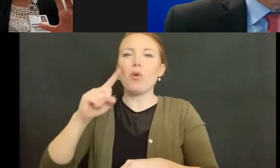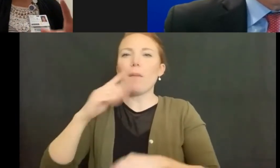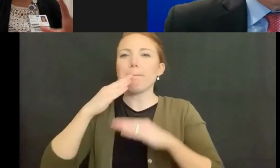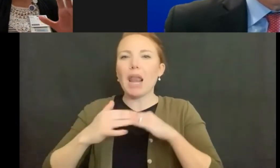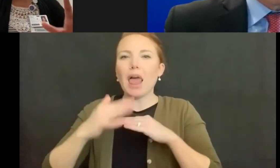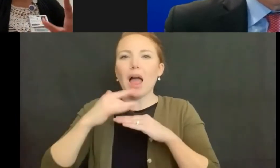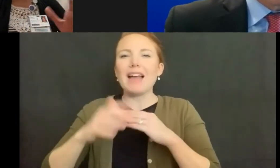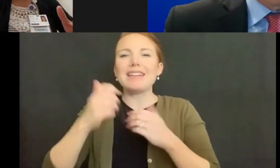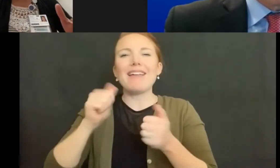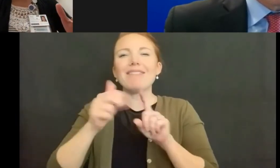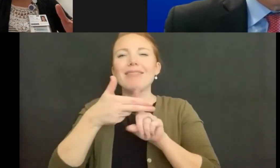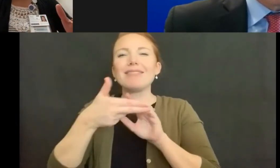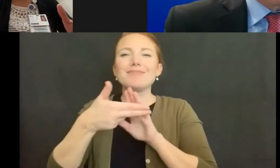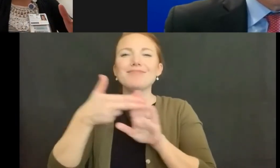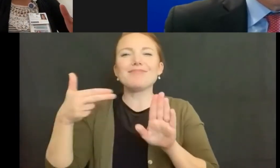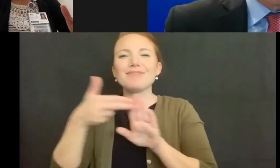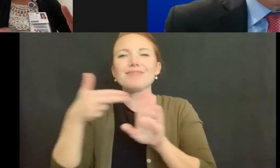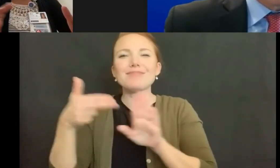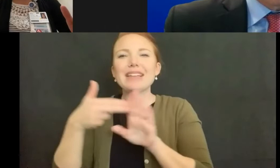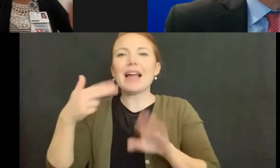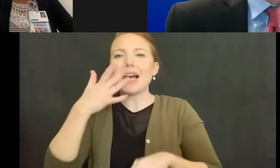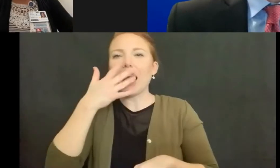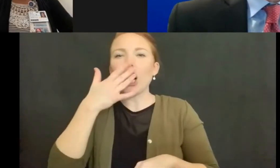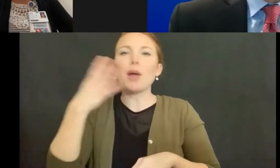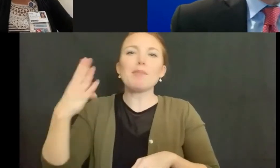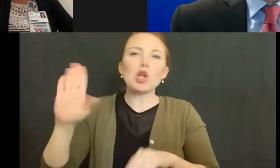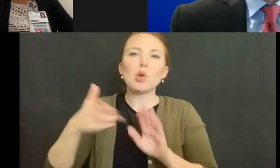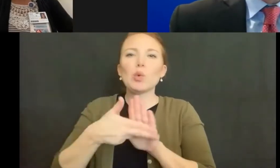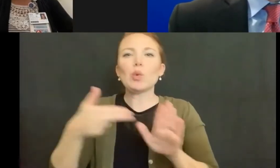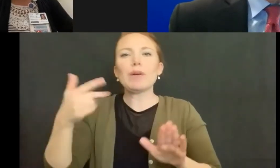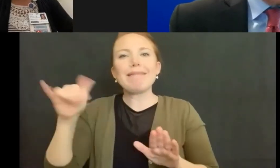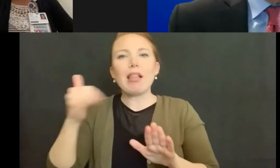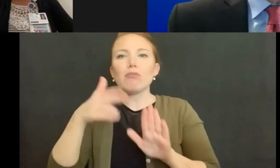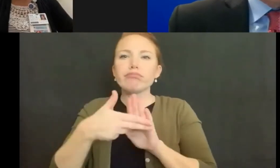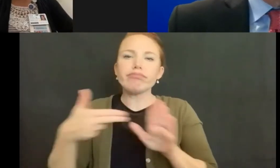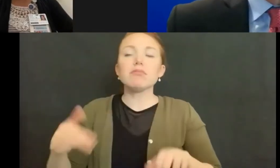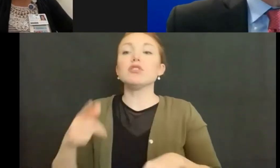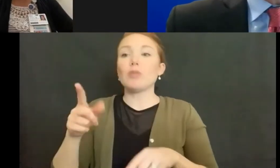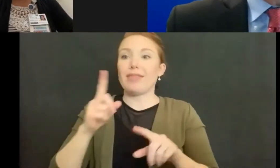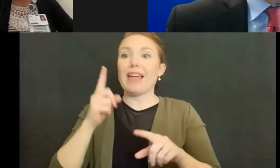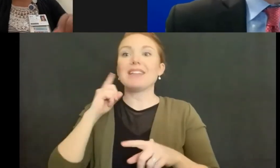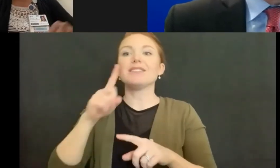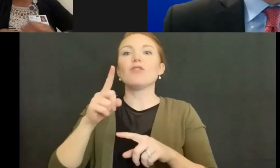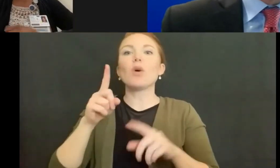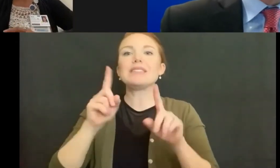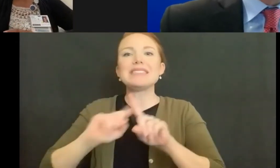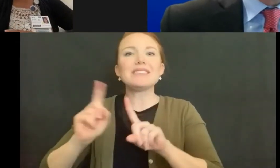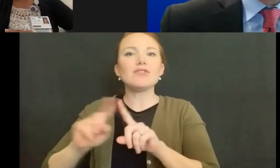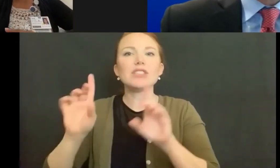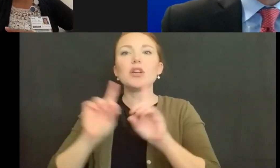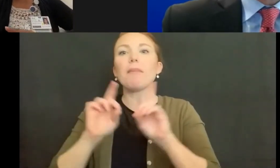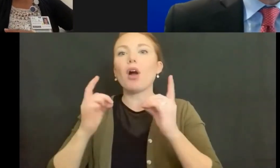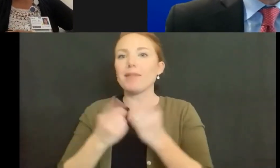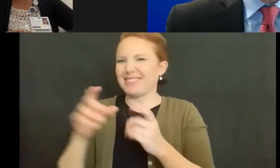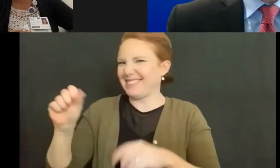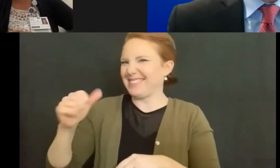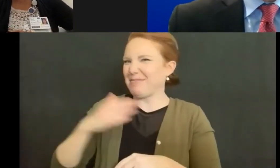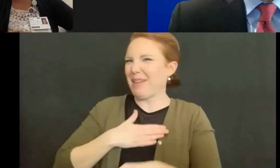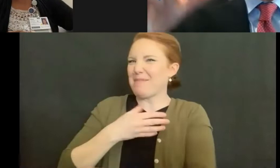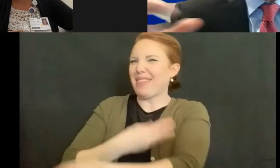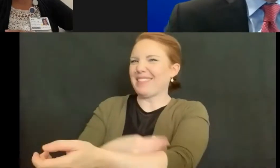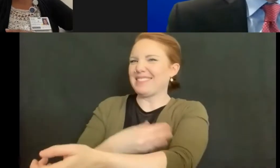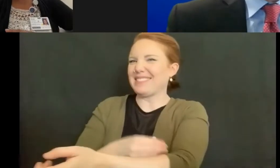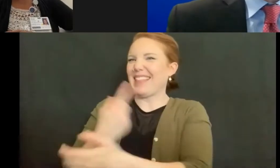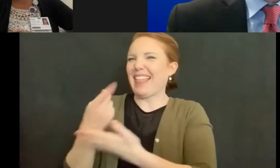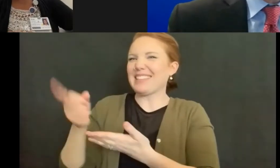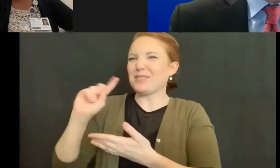and each tube used for different department, I like was human. okay. I was wondering that. I had my blood drawn last week for a physical,